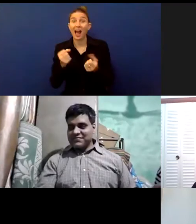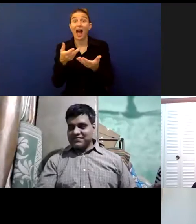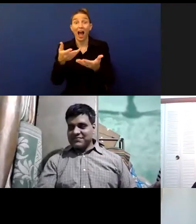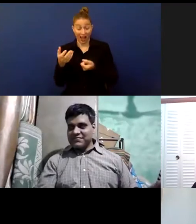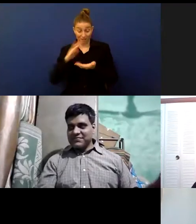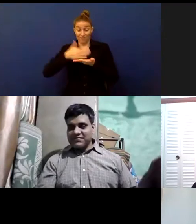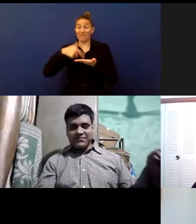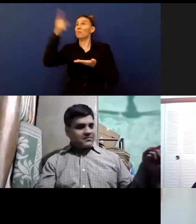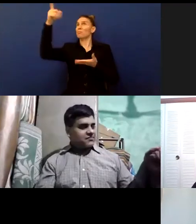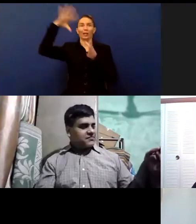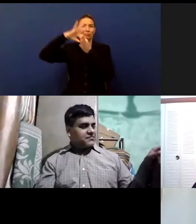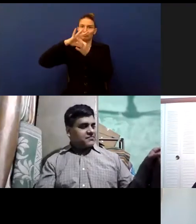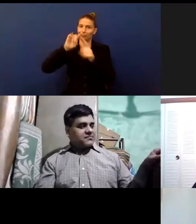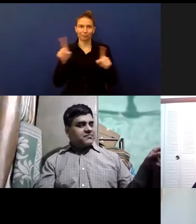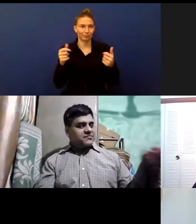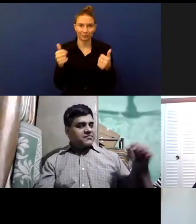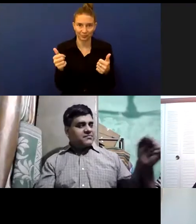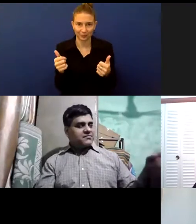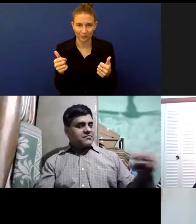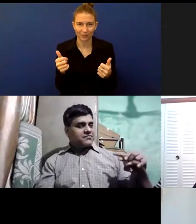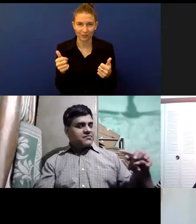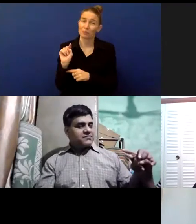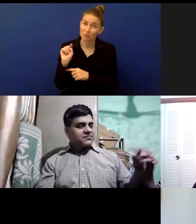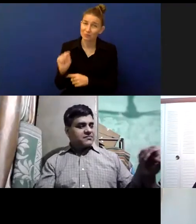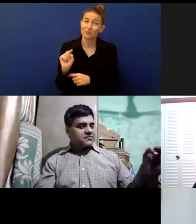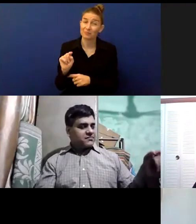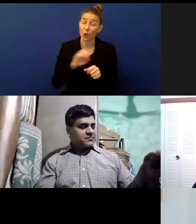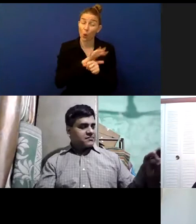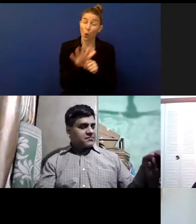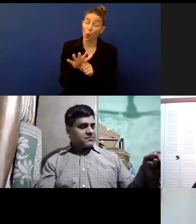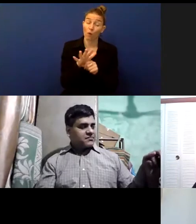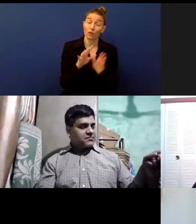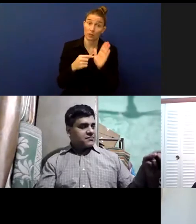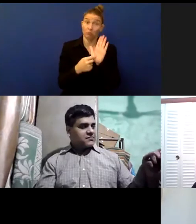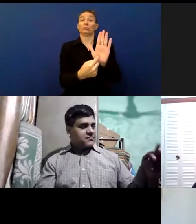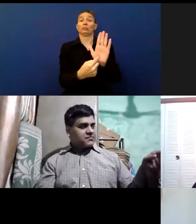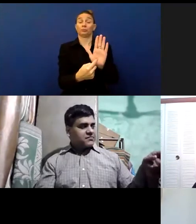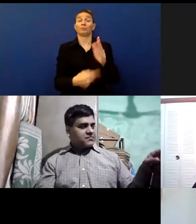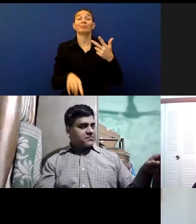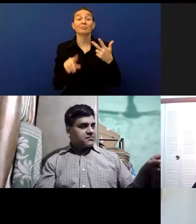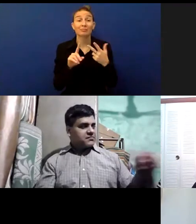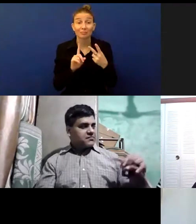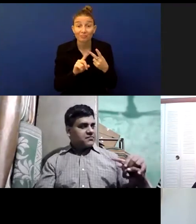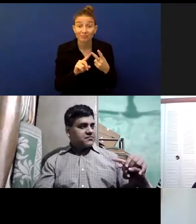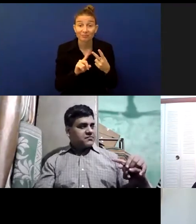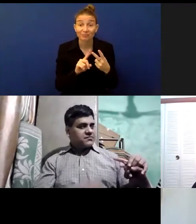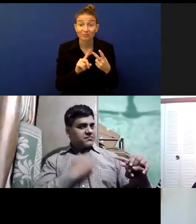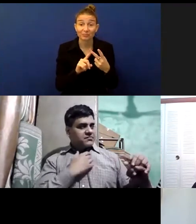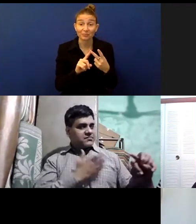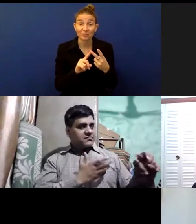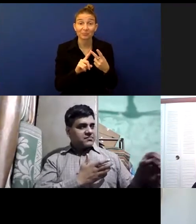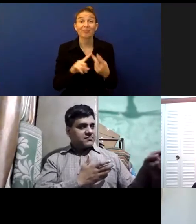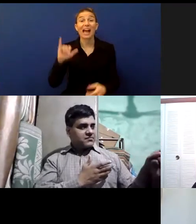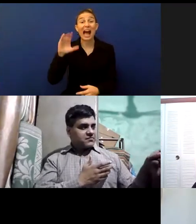that one, poverty has been highlighted. And secondly, the low level of ICT literacy among persons